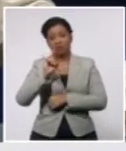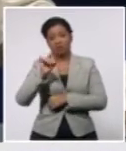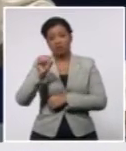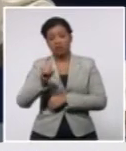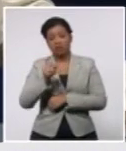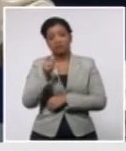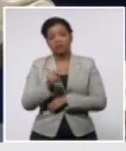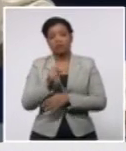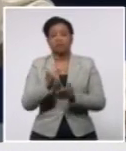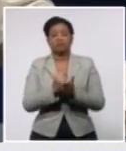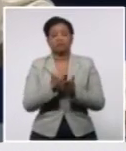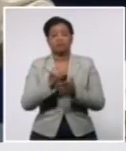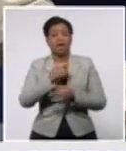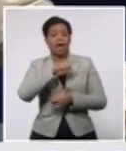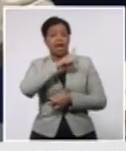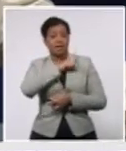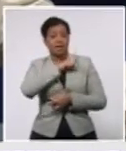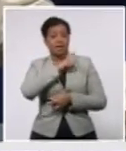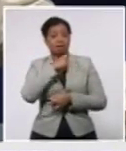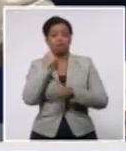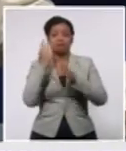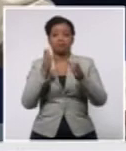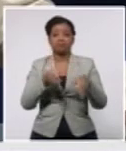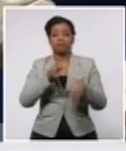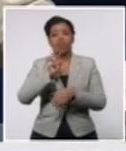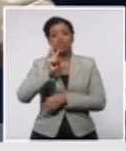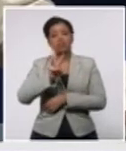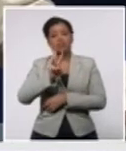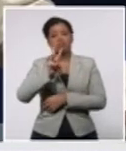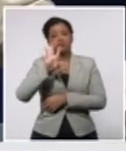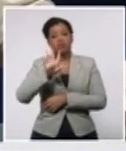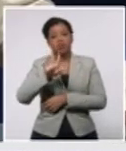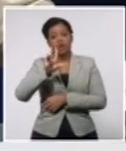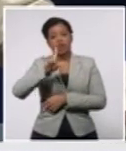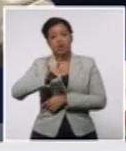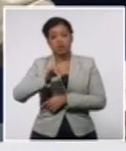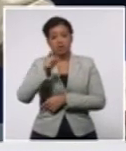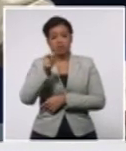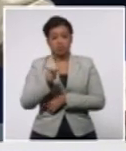and Chile in the fifth place in the world